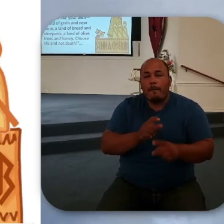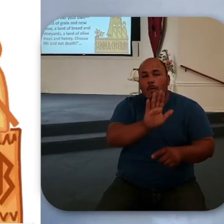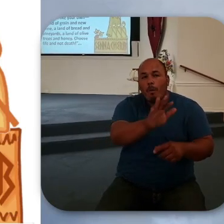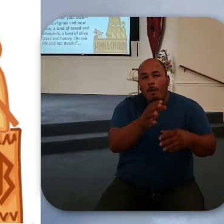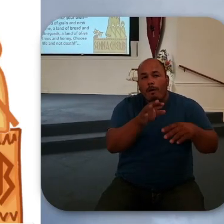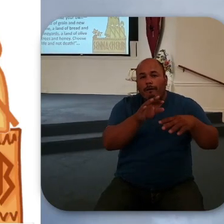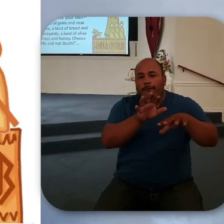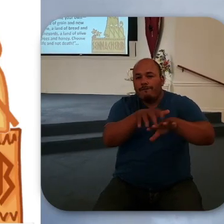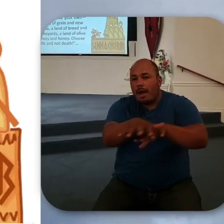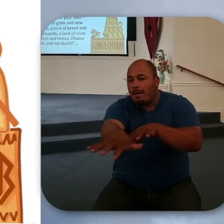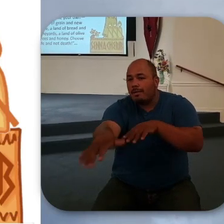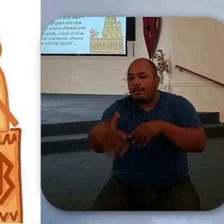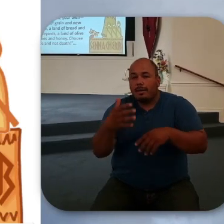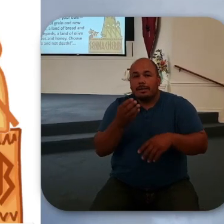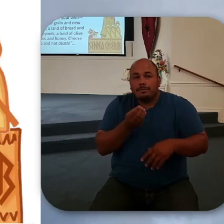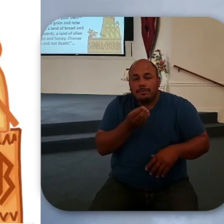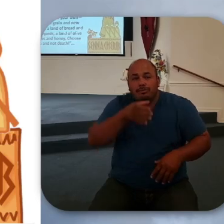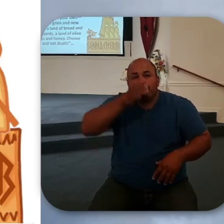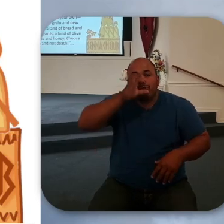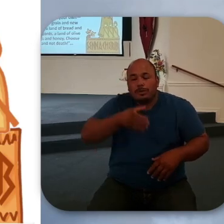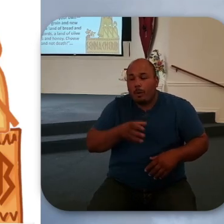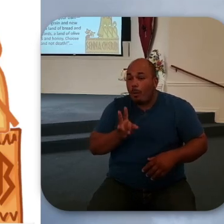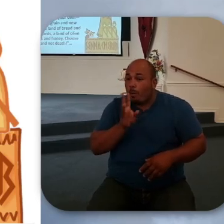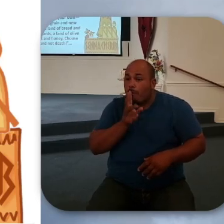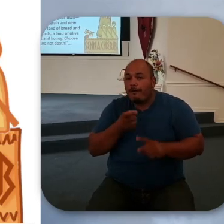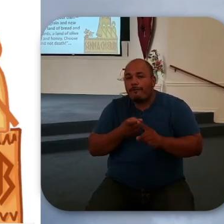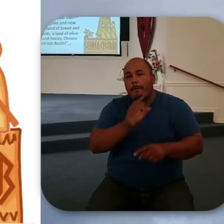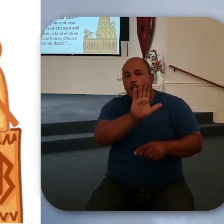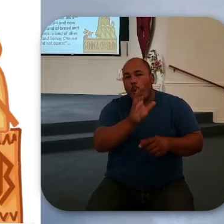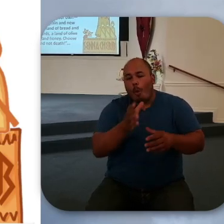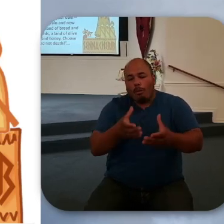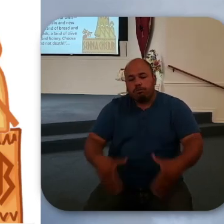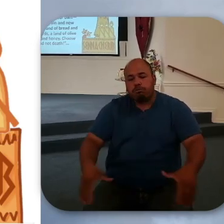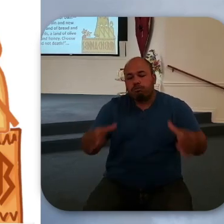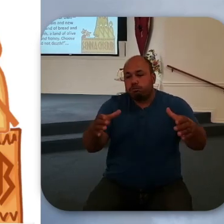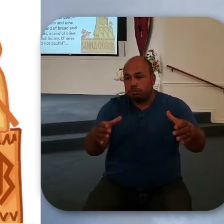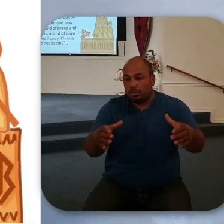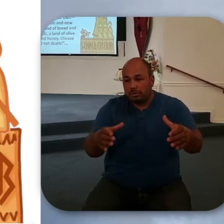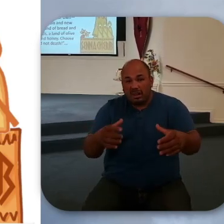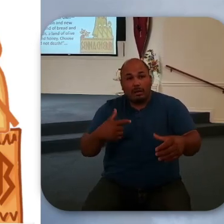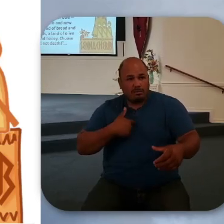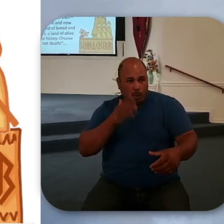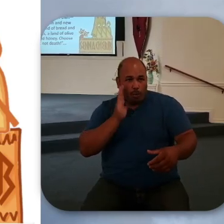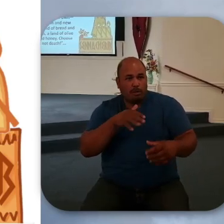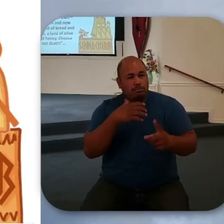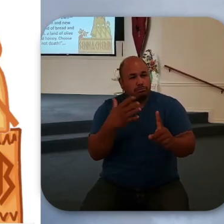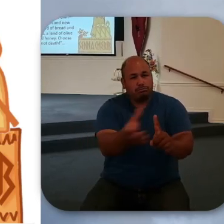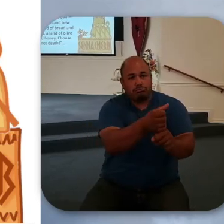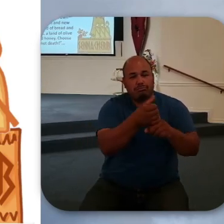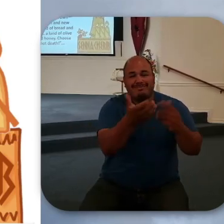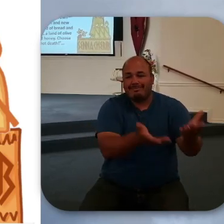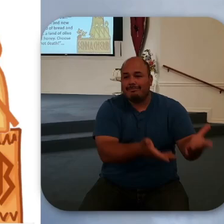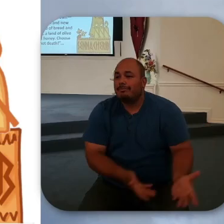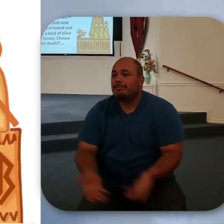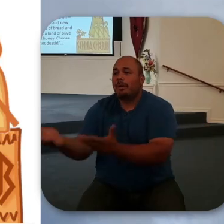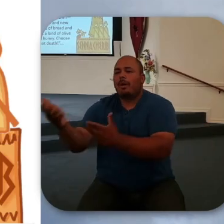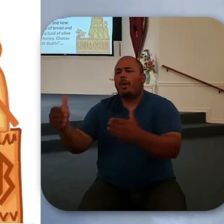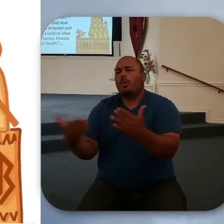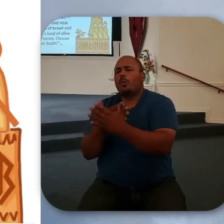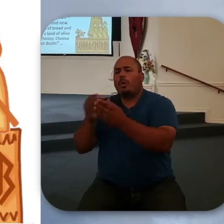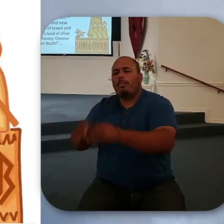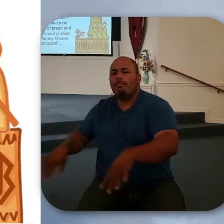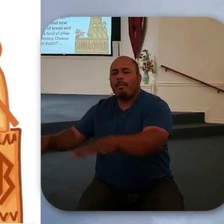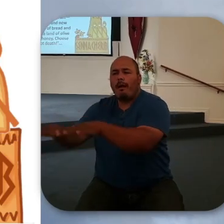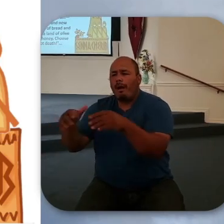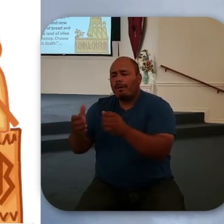from your own cistern until I come and take you to a land like your own, a land of grain and new wine, a land of bread and vineyards, a land